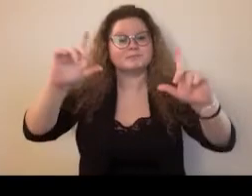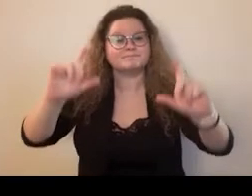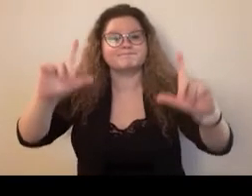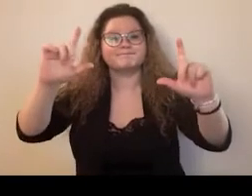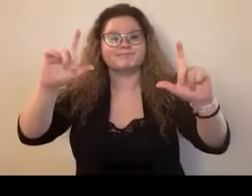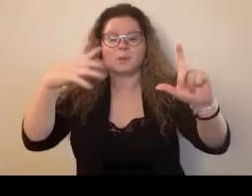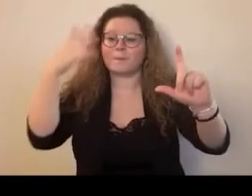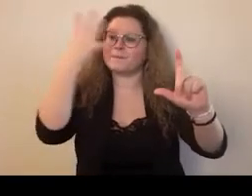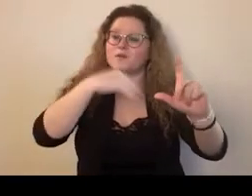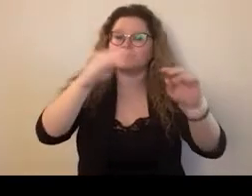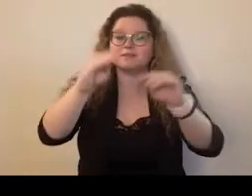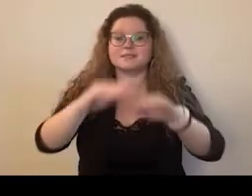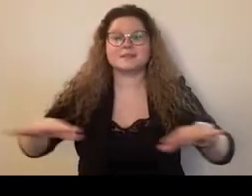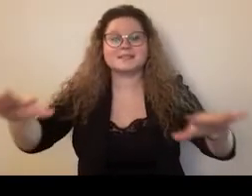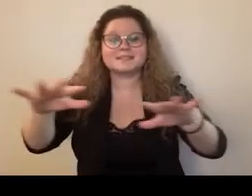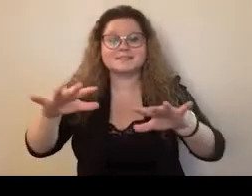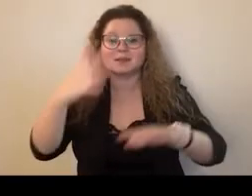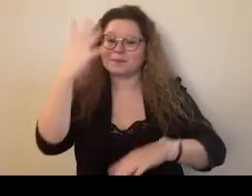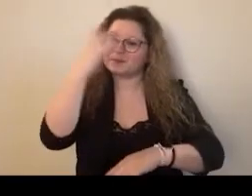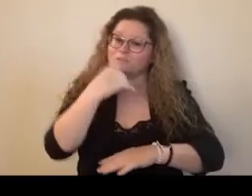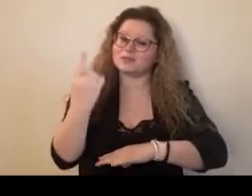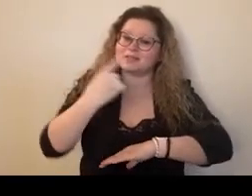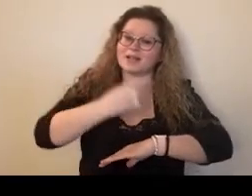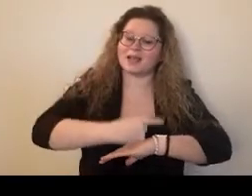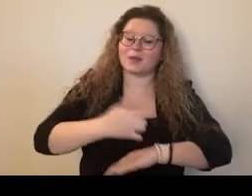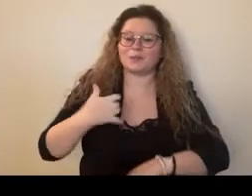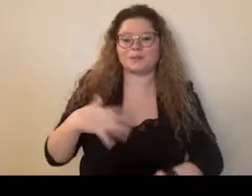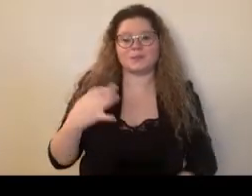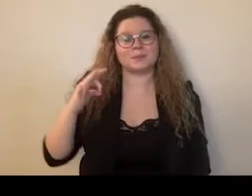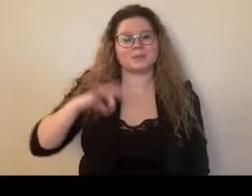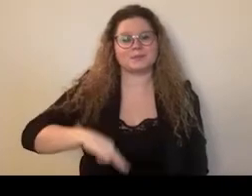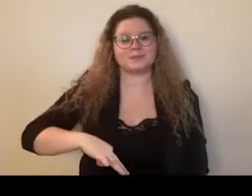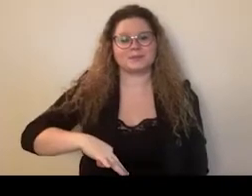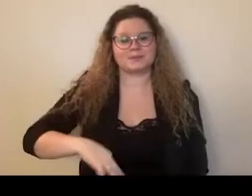beautiful place on a beautiful day was a privilege.